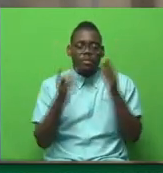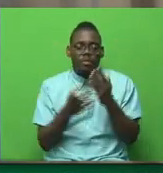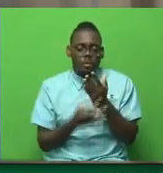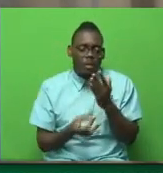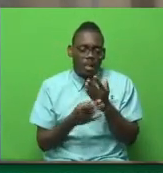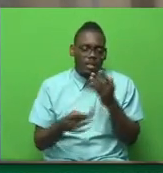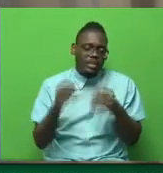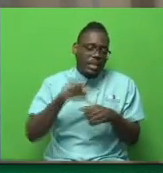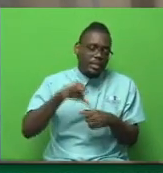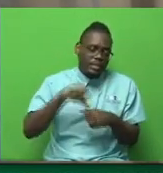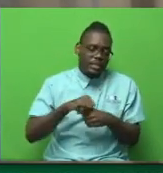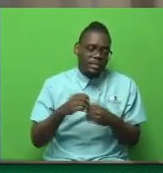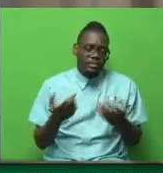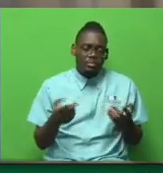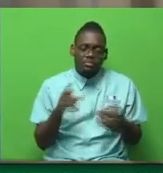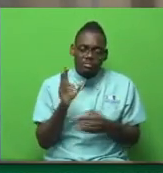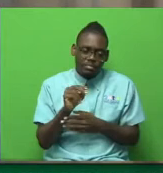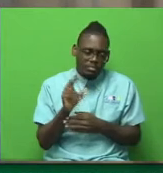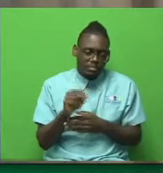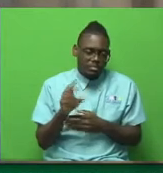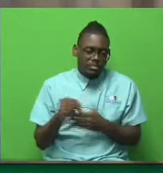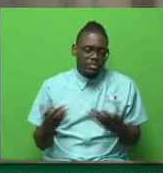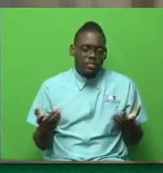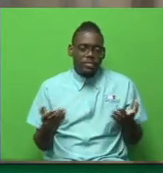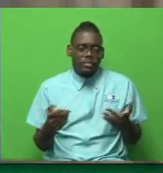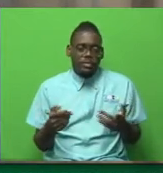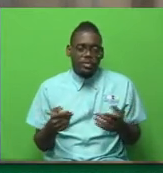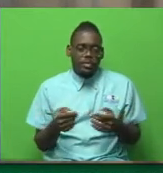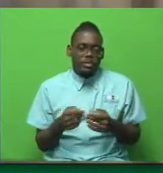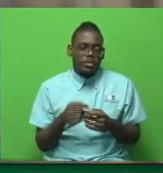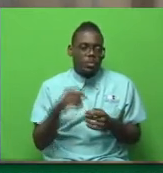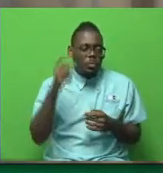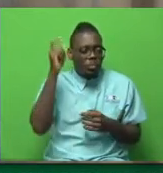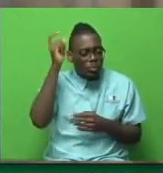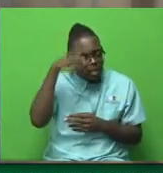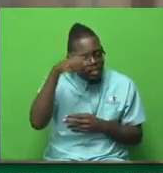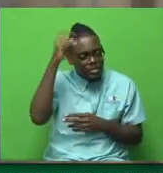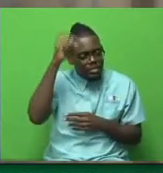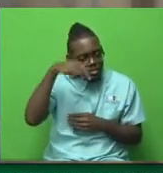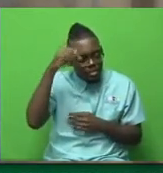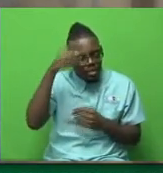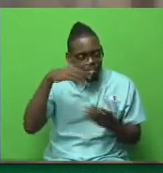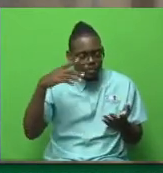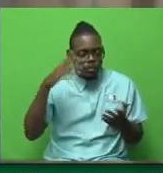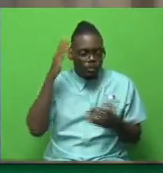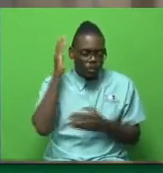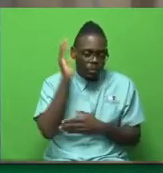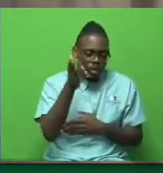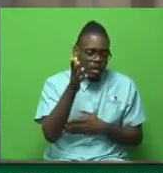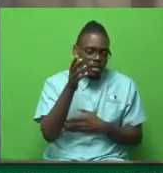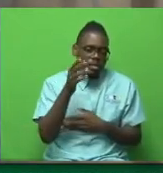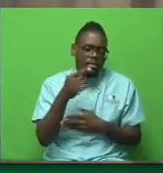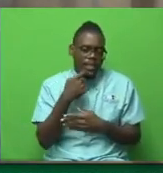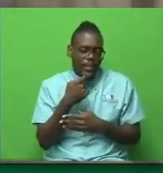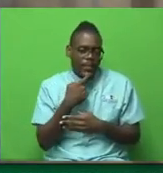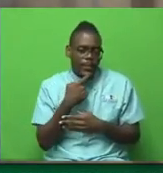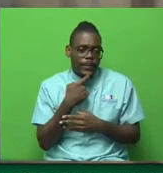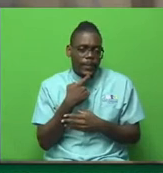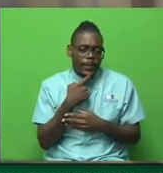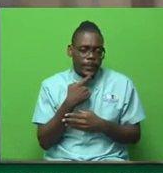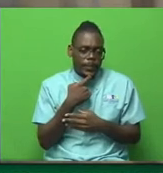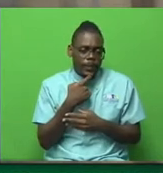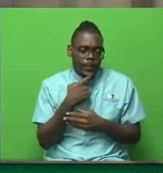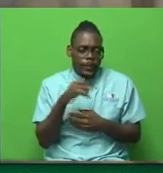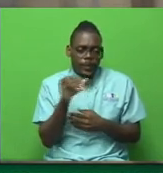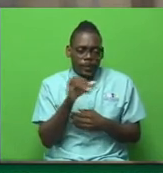which may be a stranger to those on the opposite side common sense right thinking citizens like the minister of Health like like to throw out just